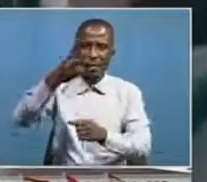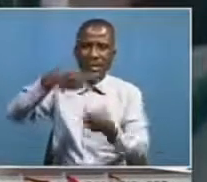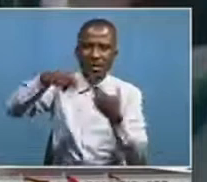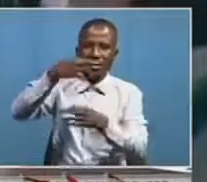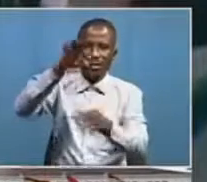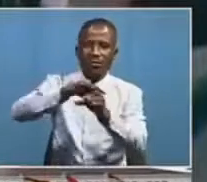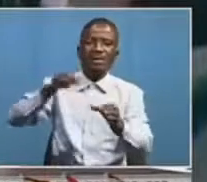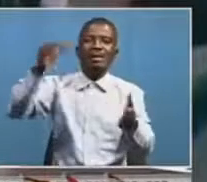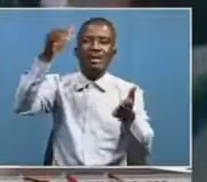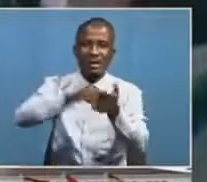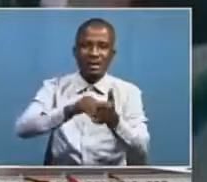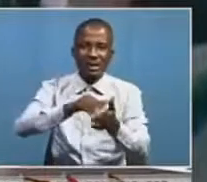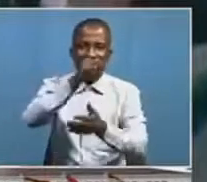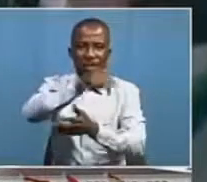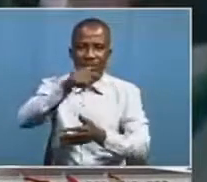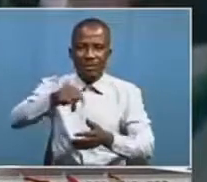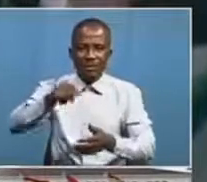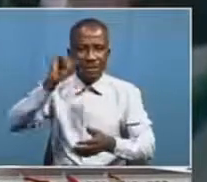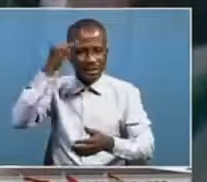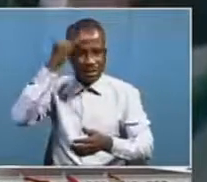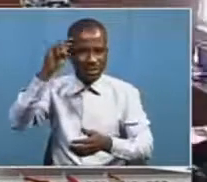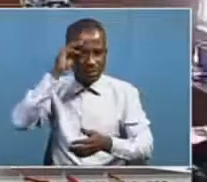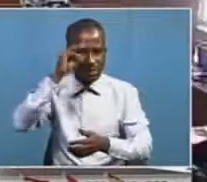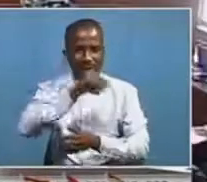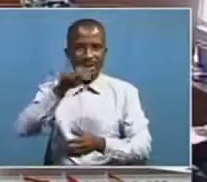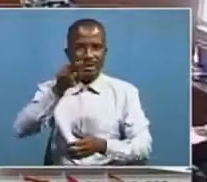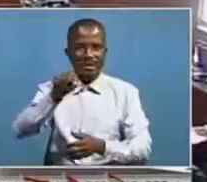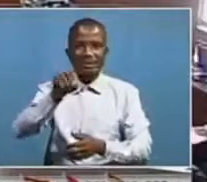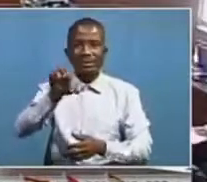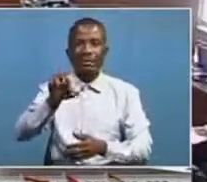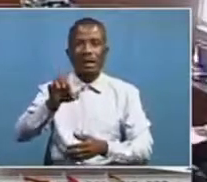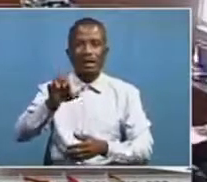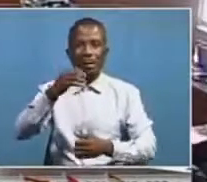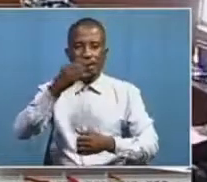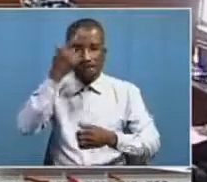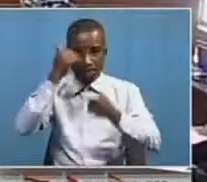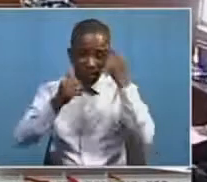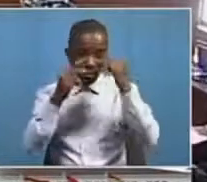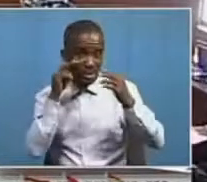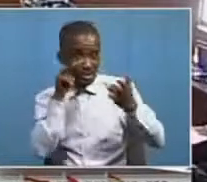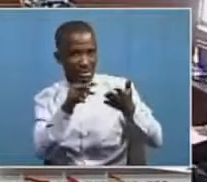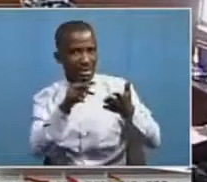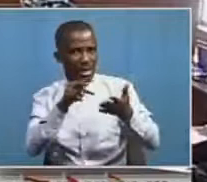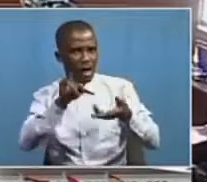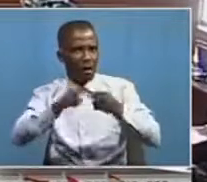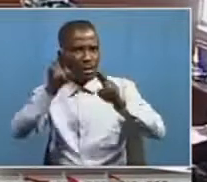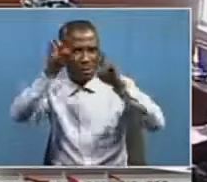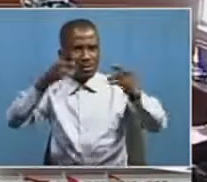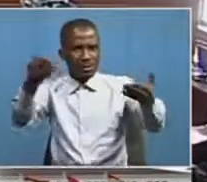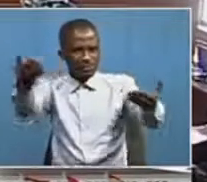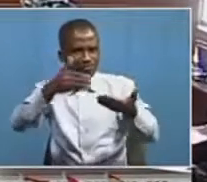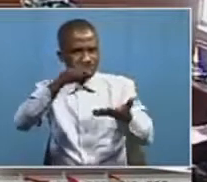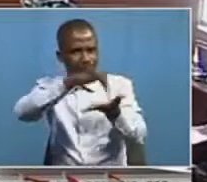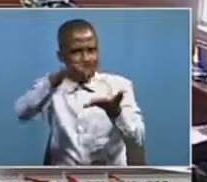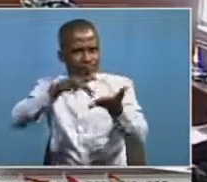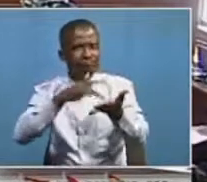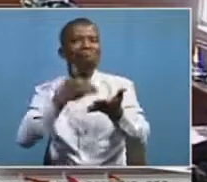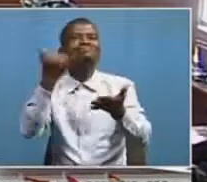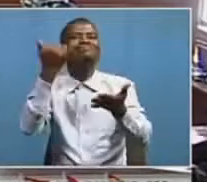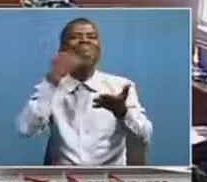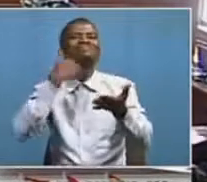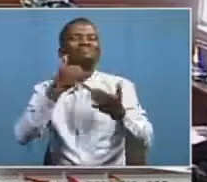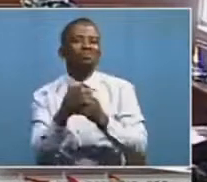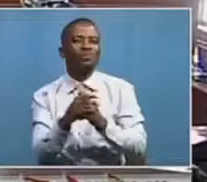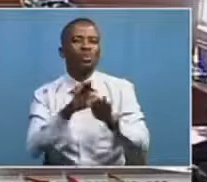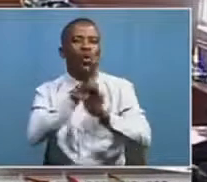two highest number of votes, because the computation of the data presented by the first respondent does not give the second respondent more than